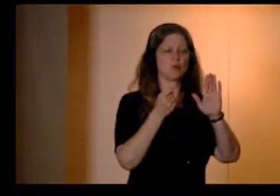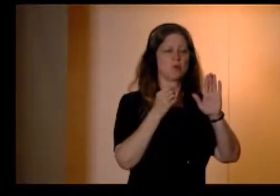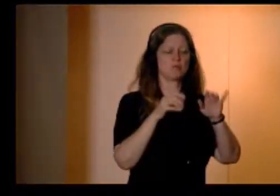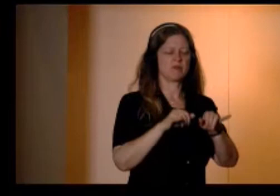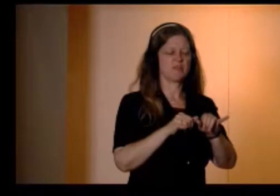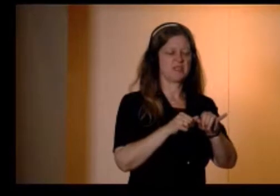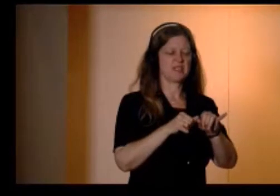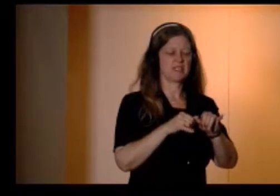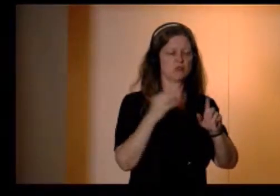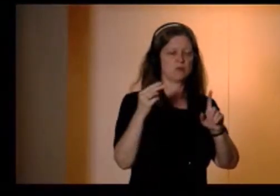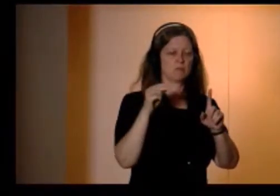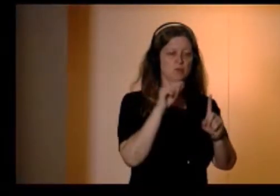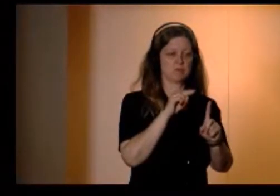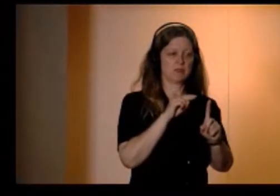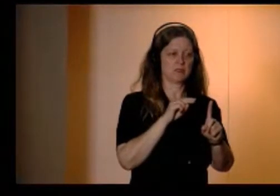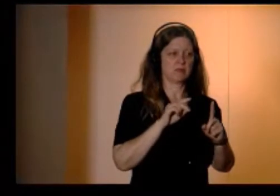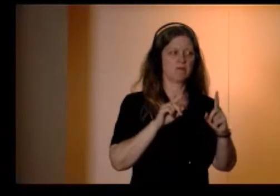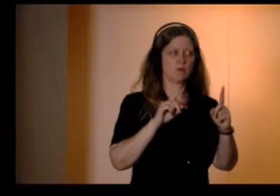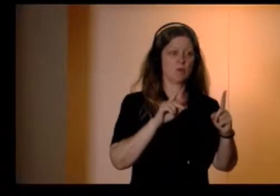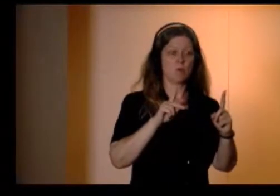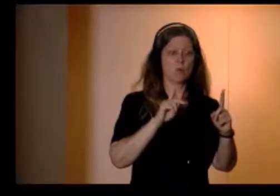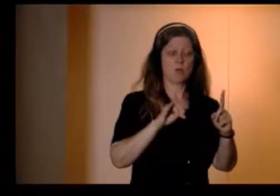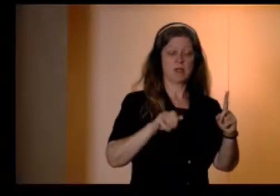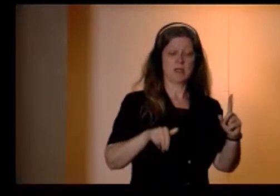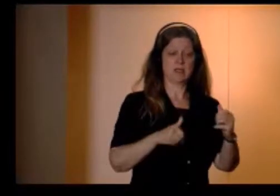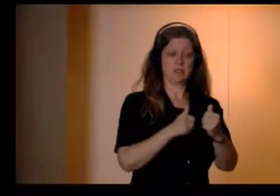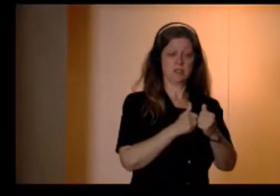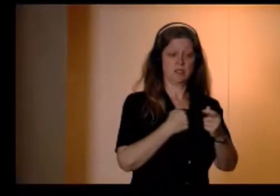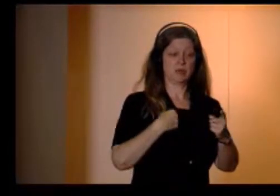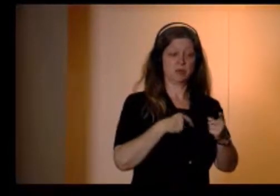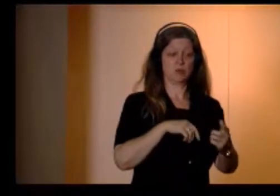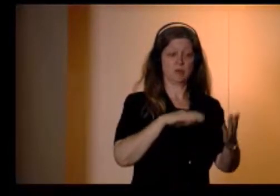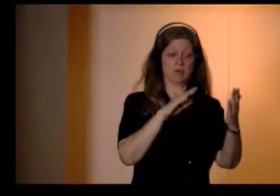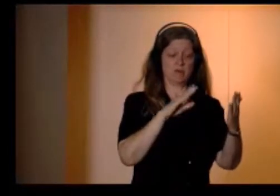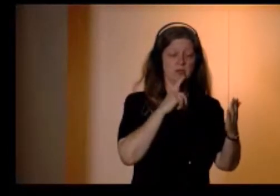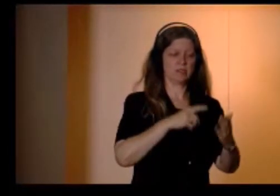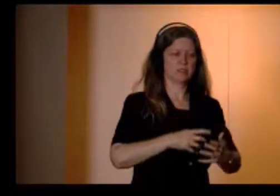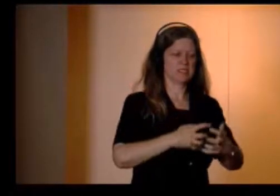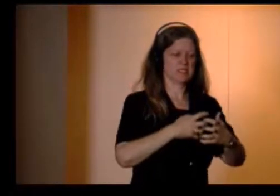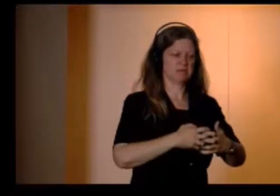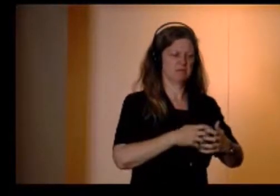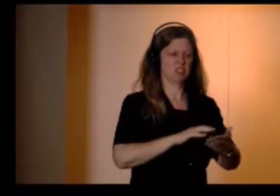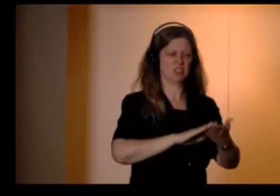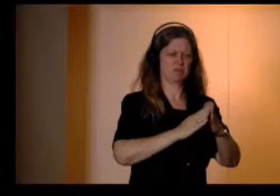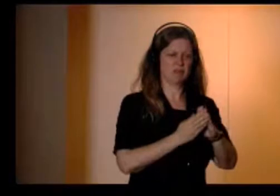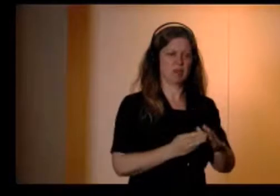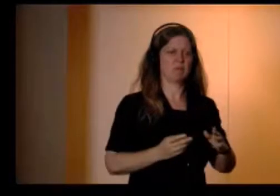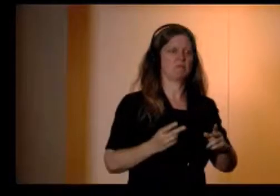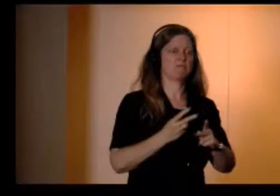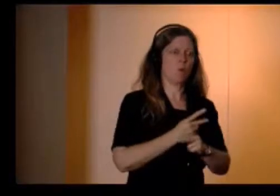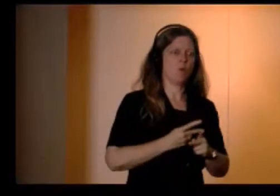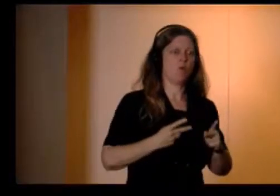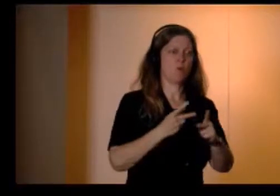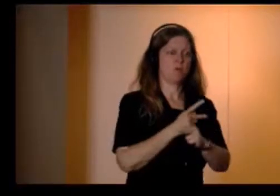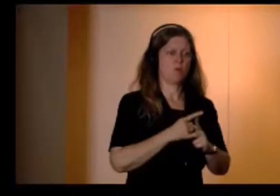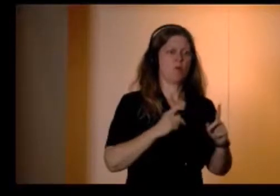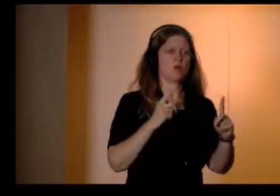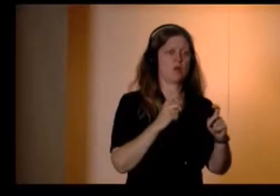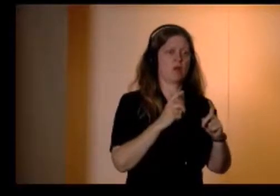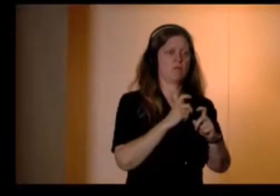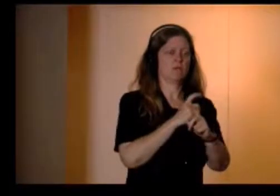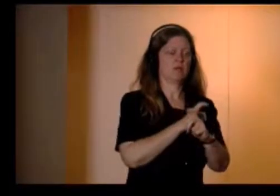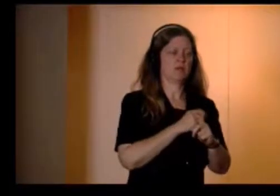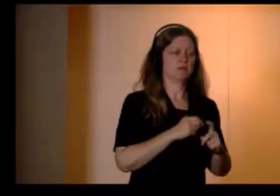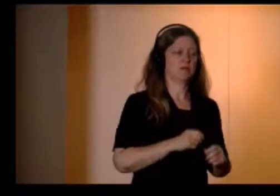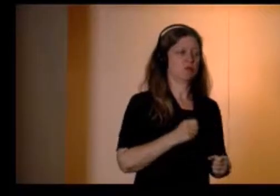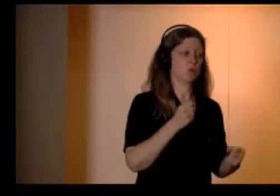that engineers face is that the machines that we build, they get more and more complex, so there's nothing special. Here's a car